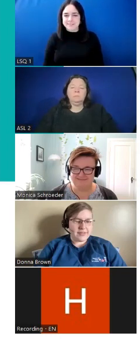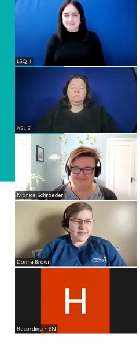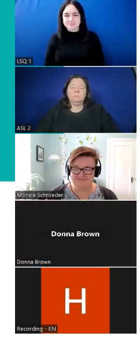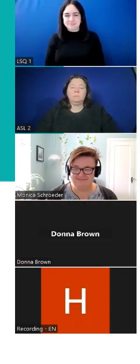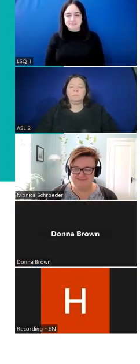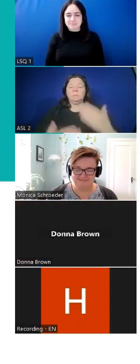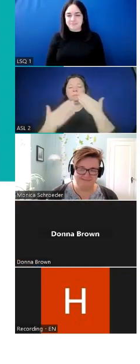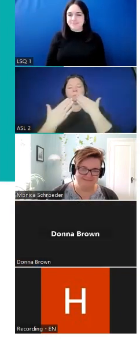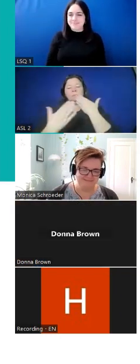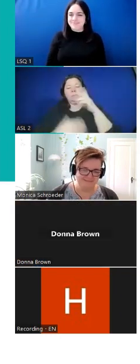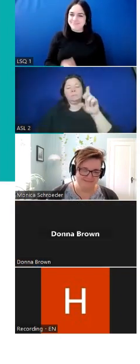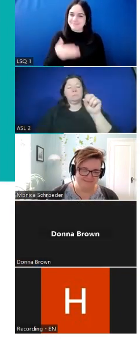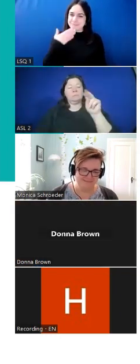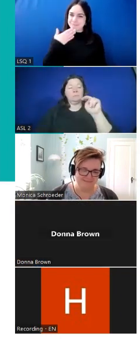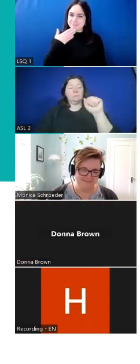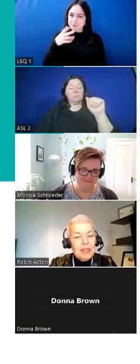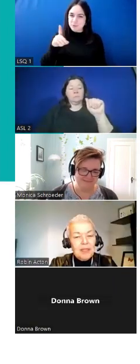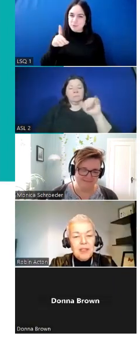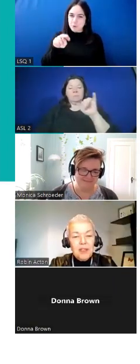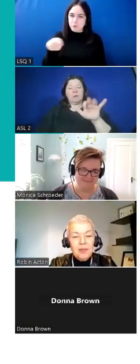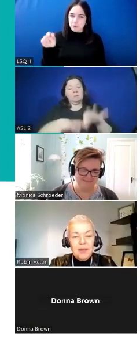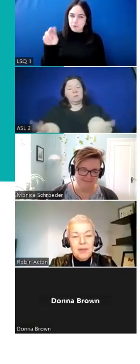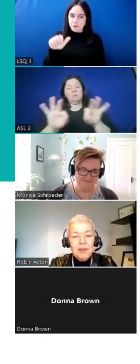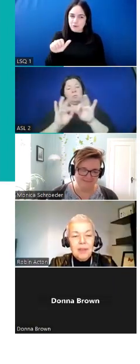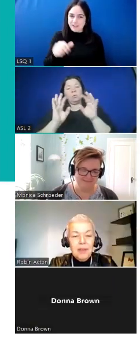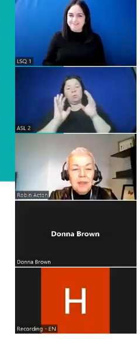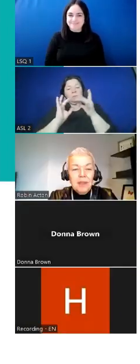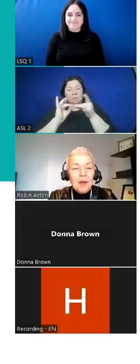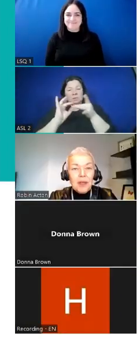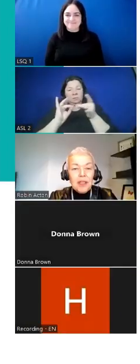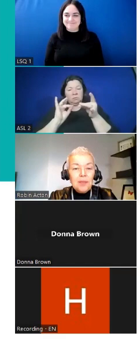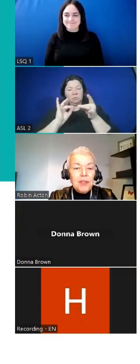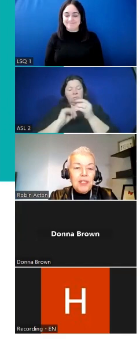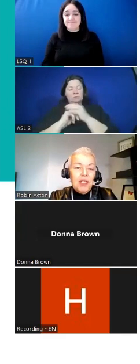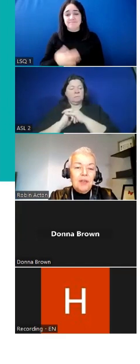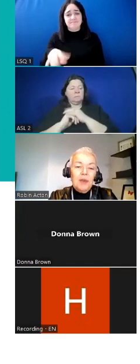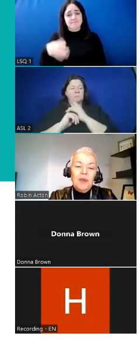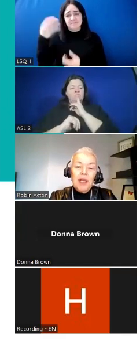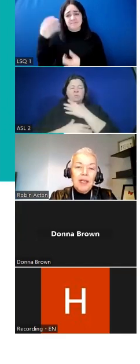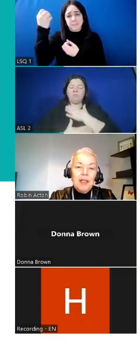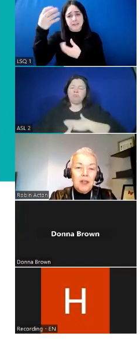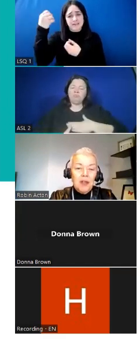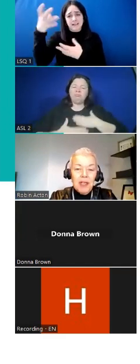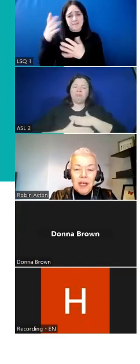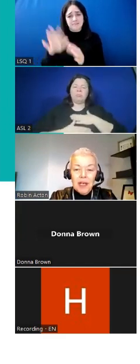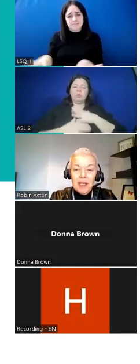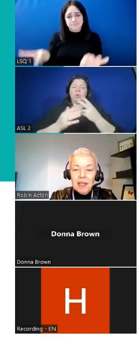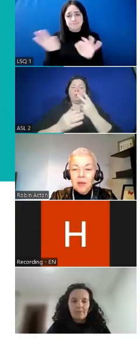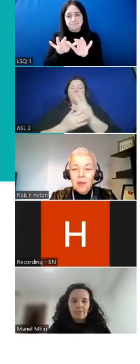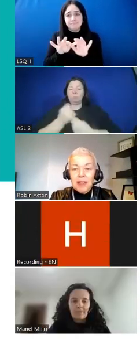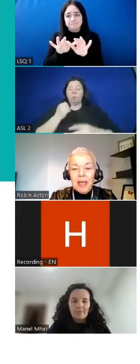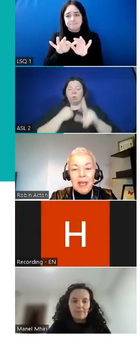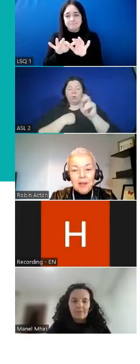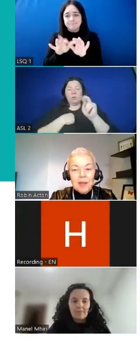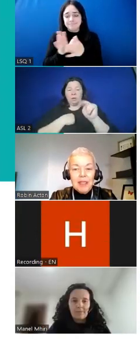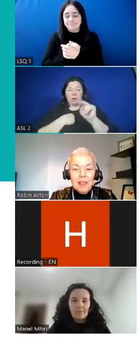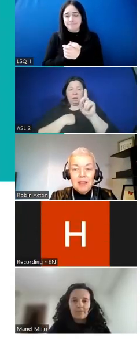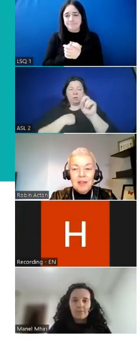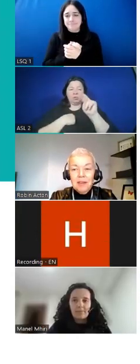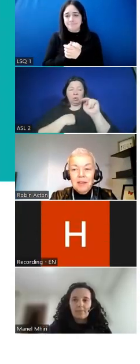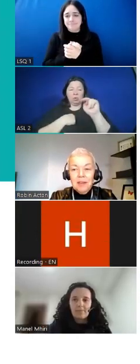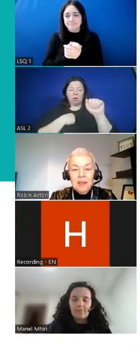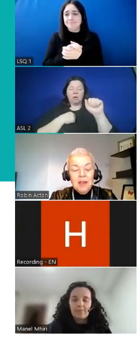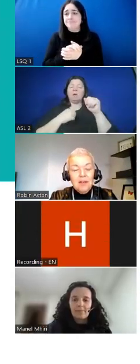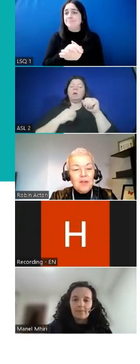Thank you, Donna. That is a very important message. I really appreciate both Ken and Donna highlighting what can be